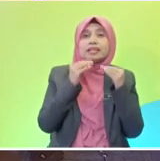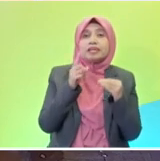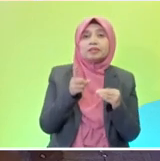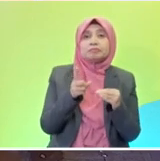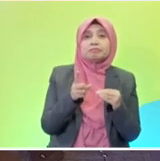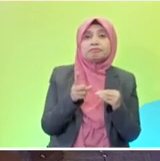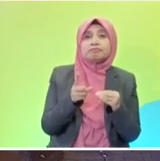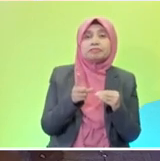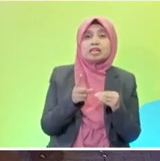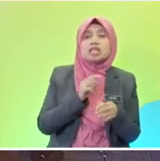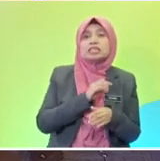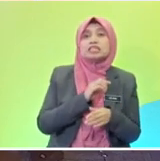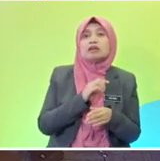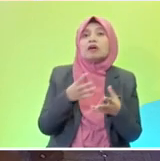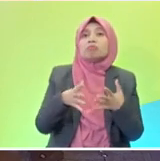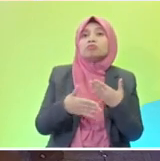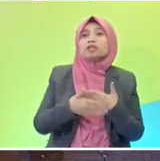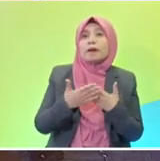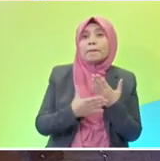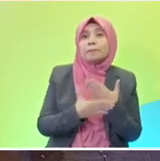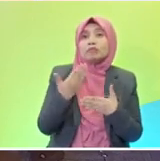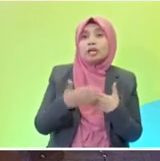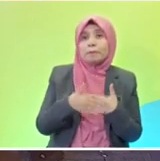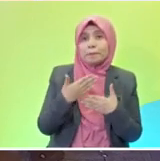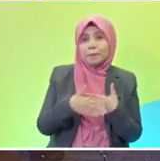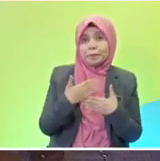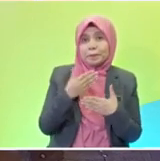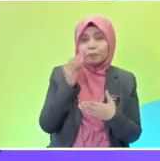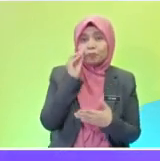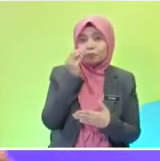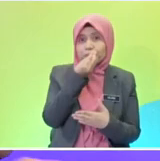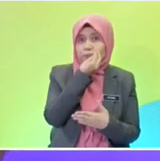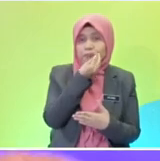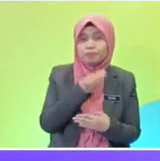write simple sentences. All right. Okay.